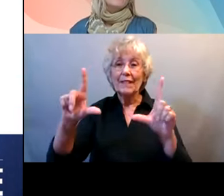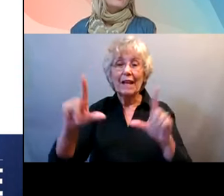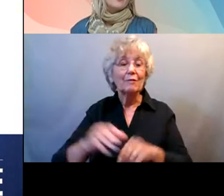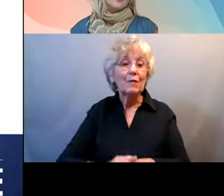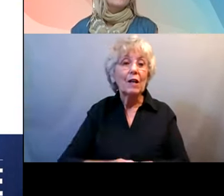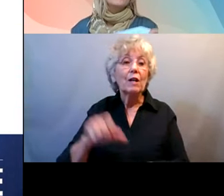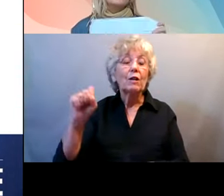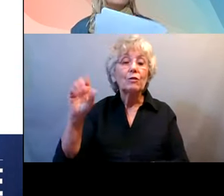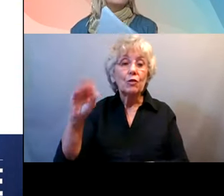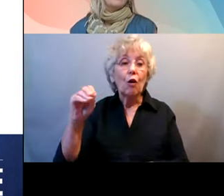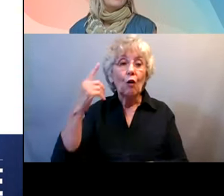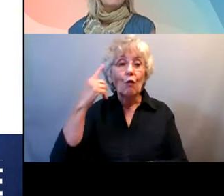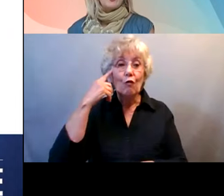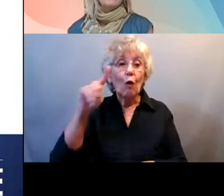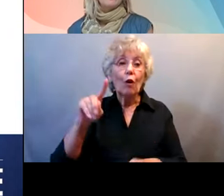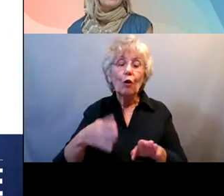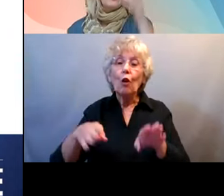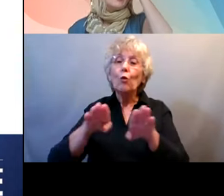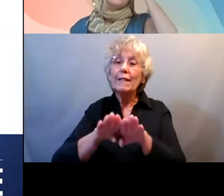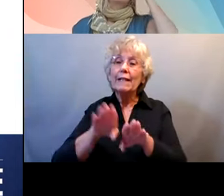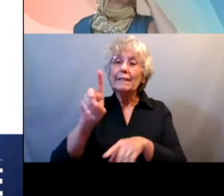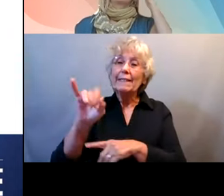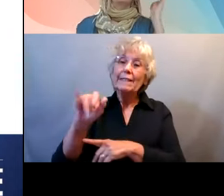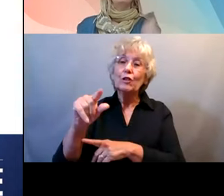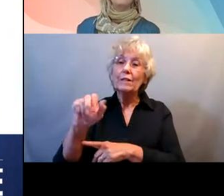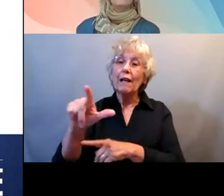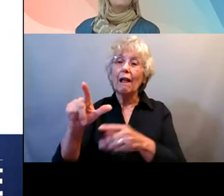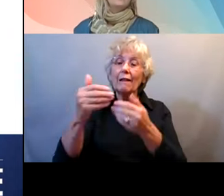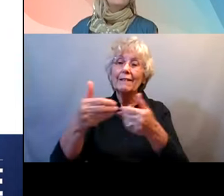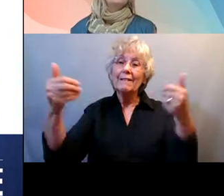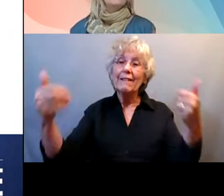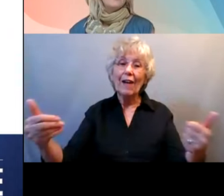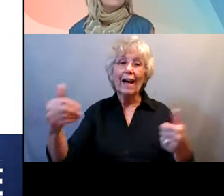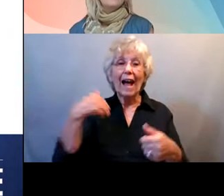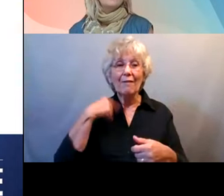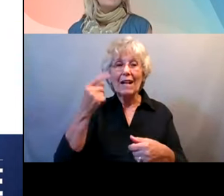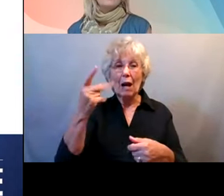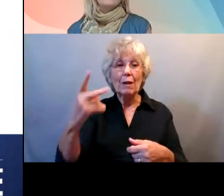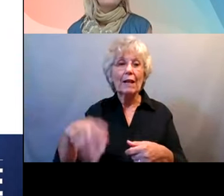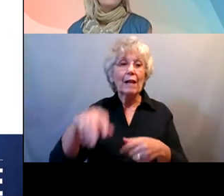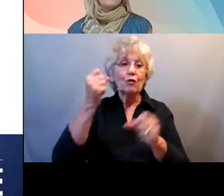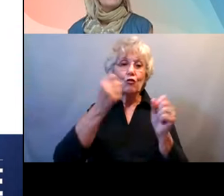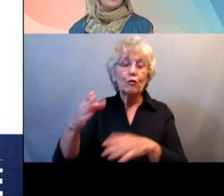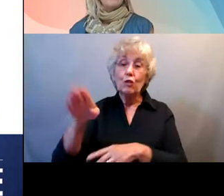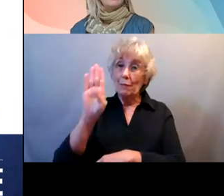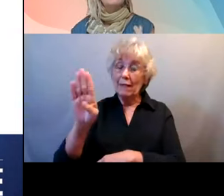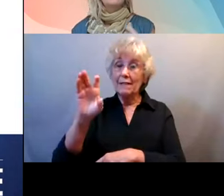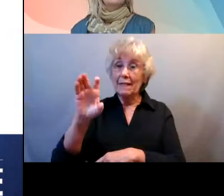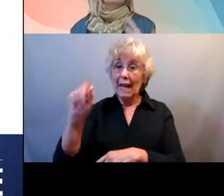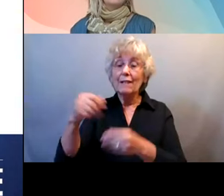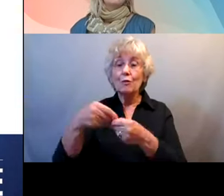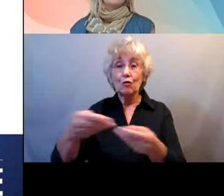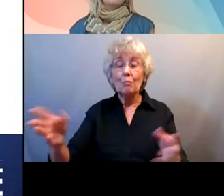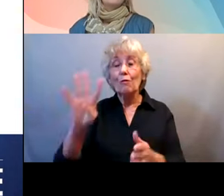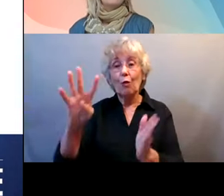So for closing the digital divide, I have a couple updates here. Strategy B, CDA has distributed 4,000 iPads